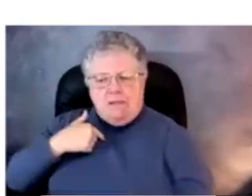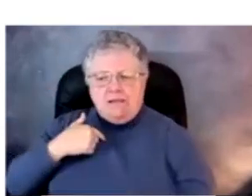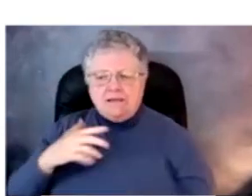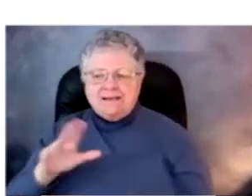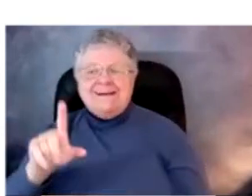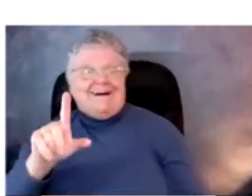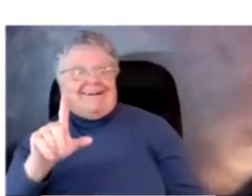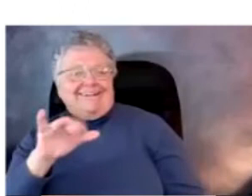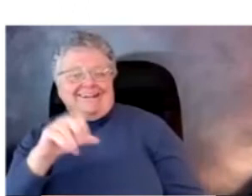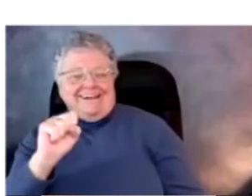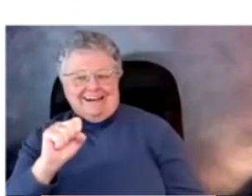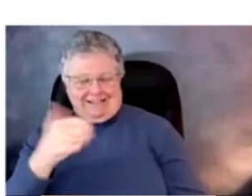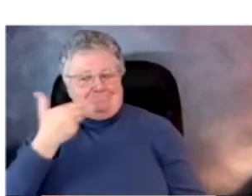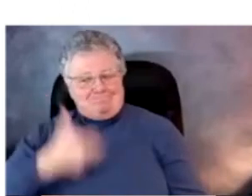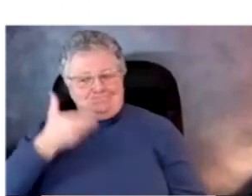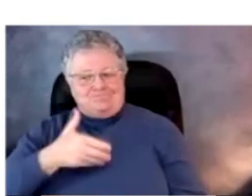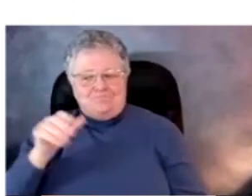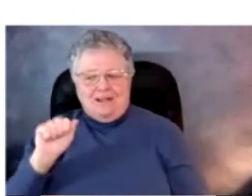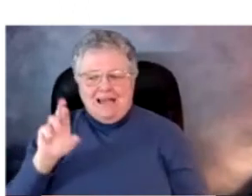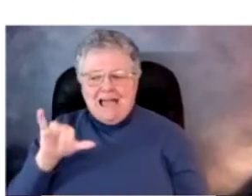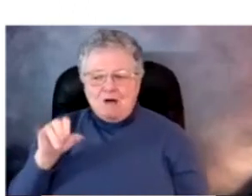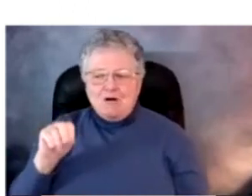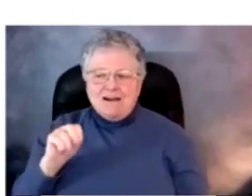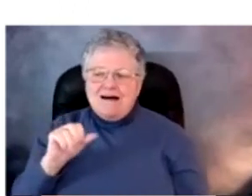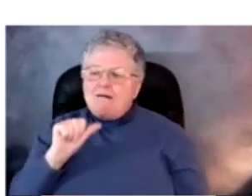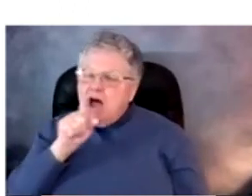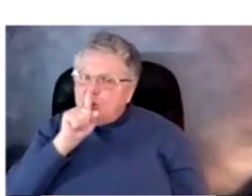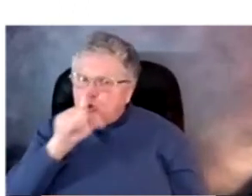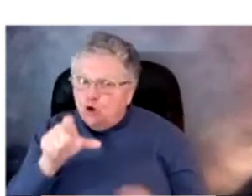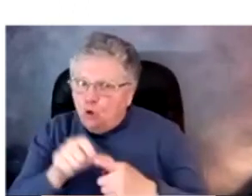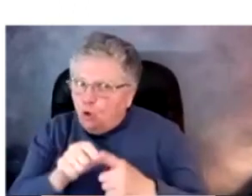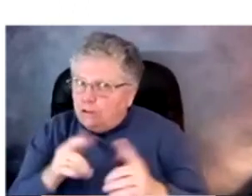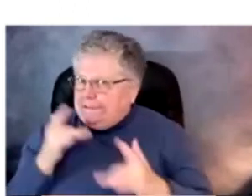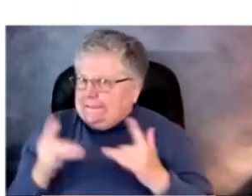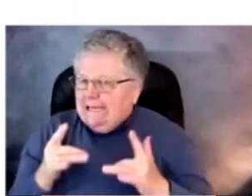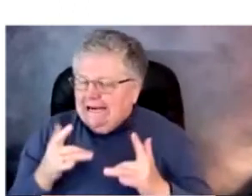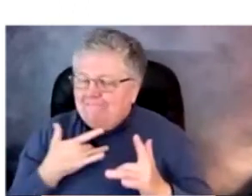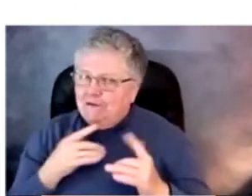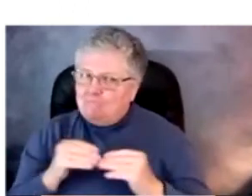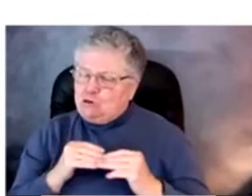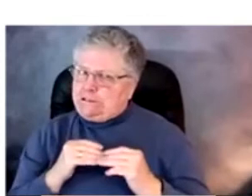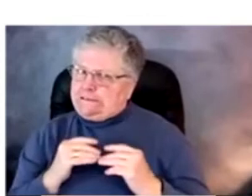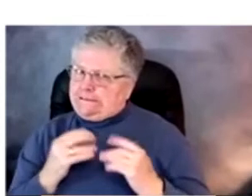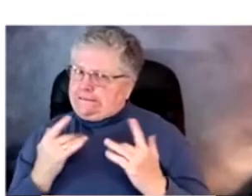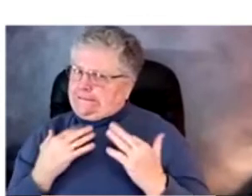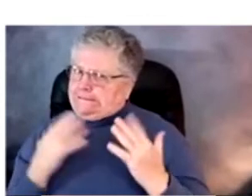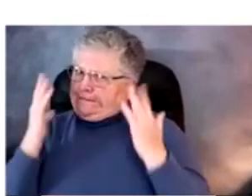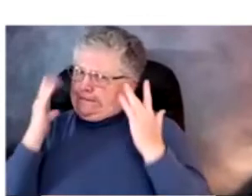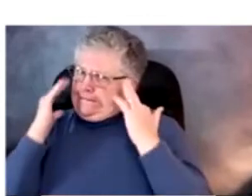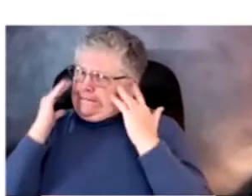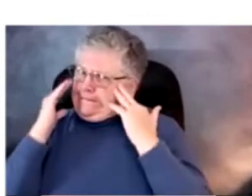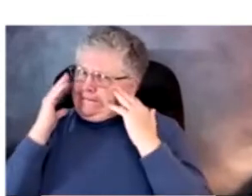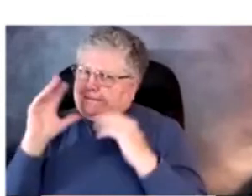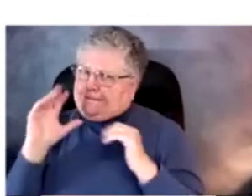Yeah, this is Arin. I'm not sure if excited is the right word. I'm kind of more apprehensive, Yeah, worried than anything.